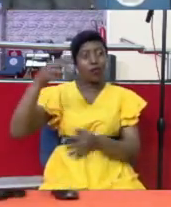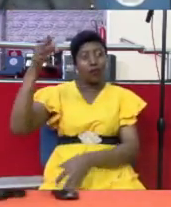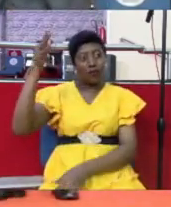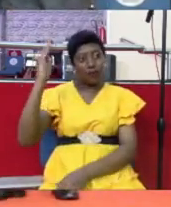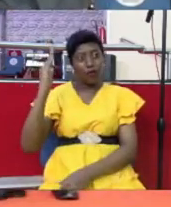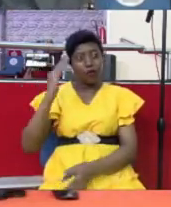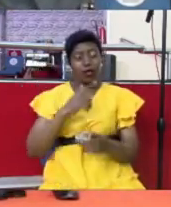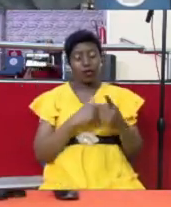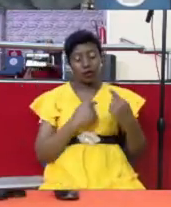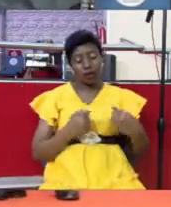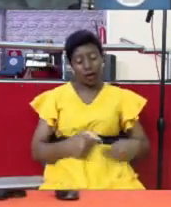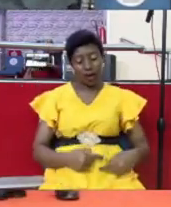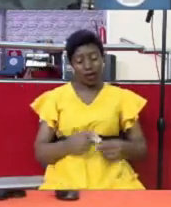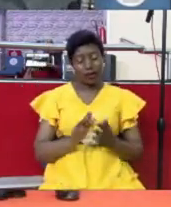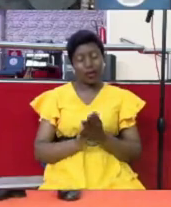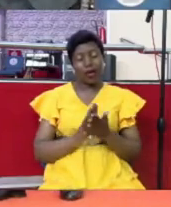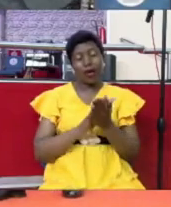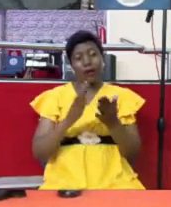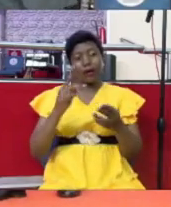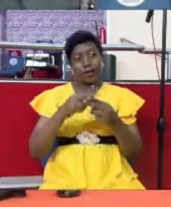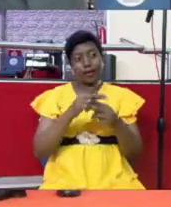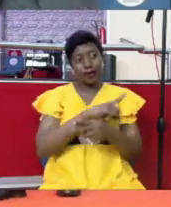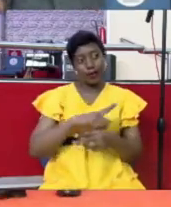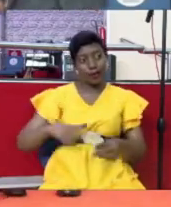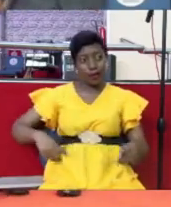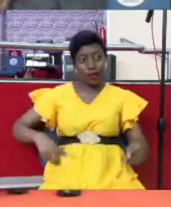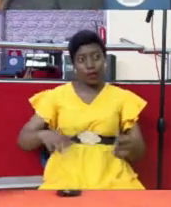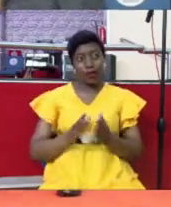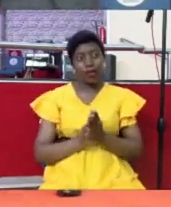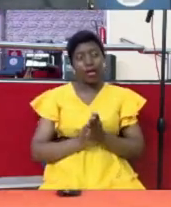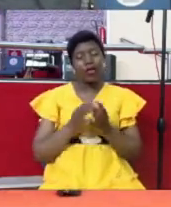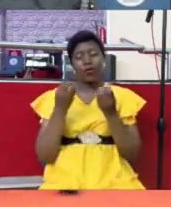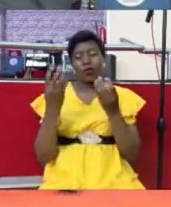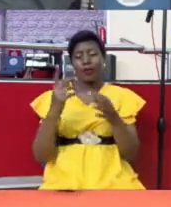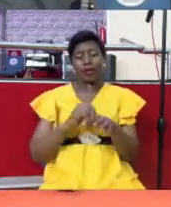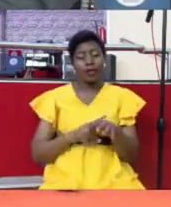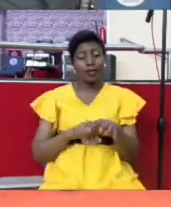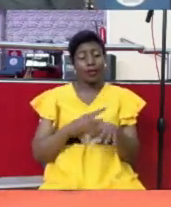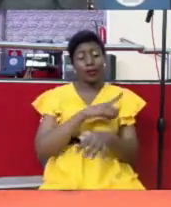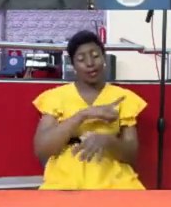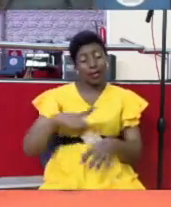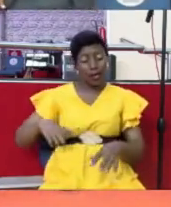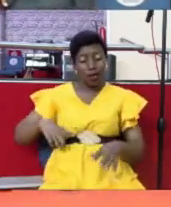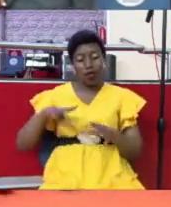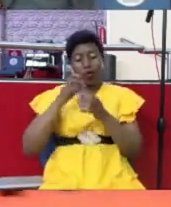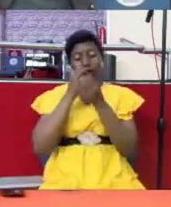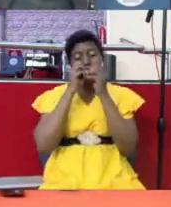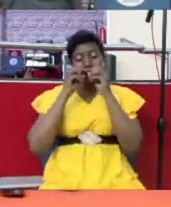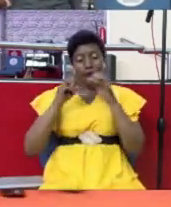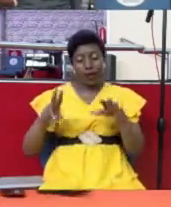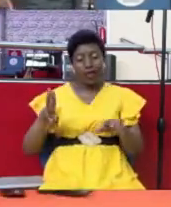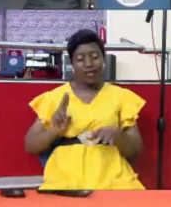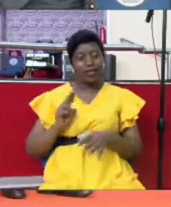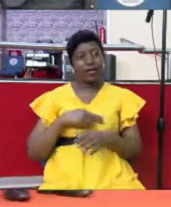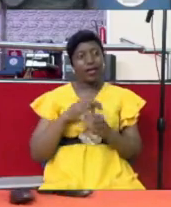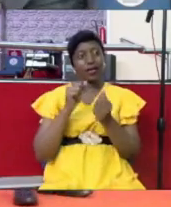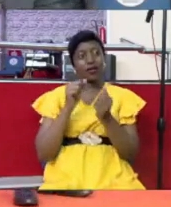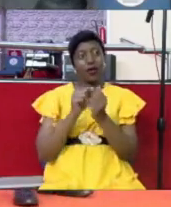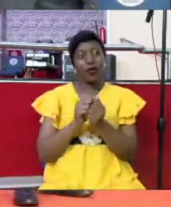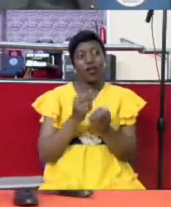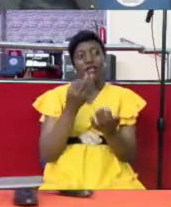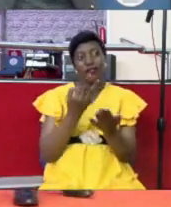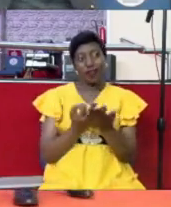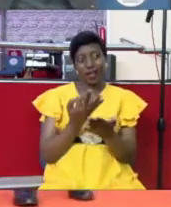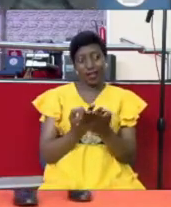unawadia. Praise the name of the Lord. Asifiwe Bwana Yesu. And so many times when the Lord blesses us with finances, wakati mwingi Bwana akitubariki